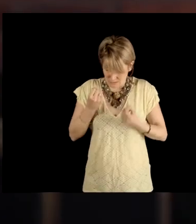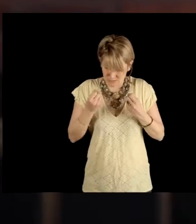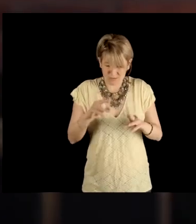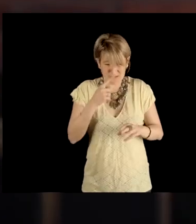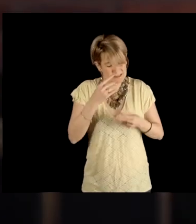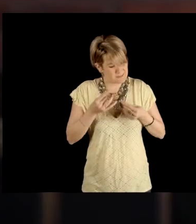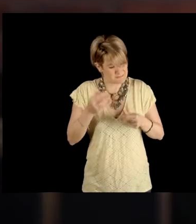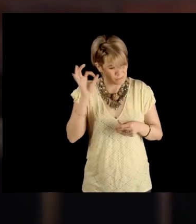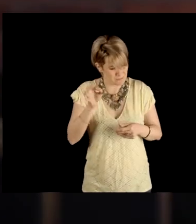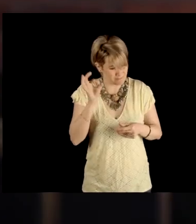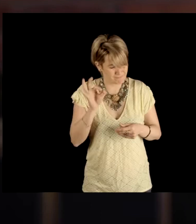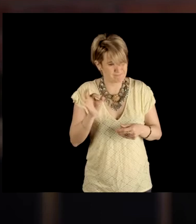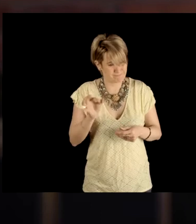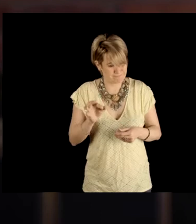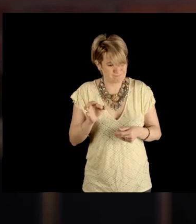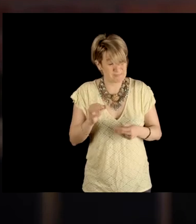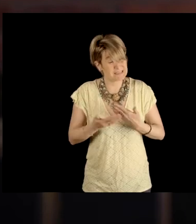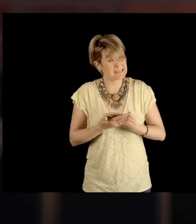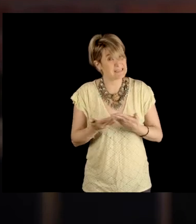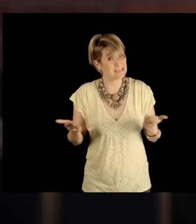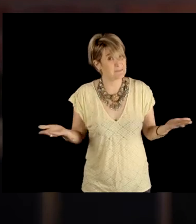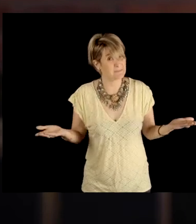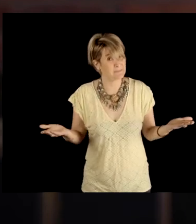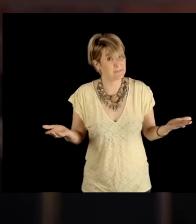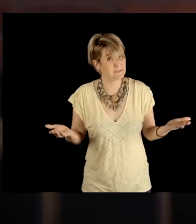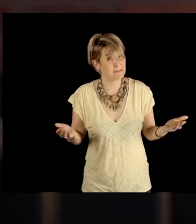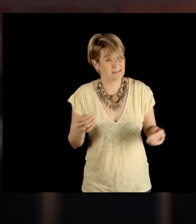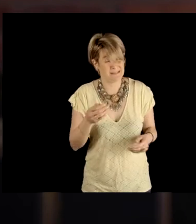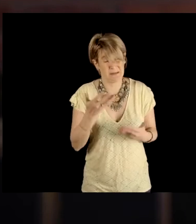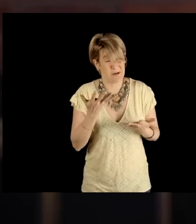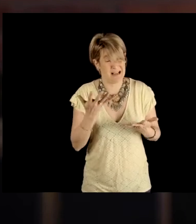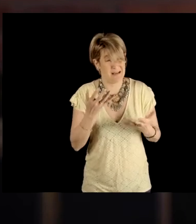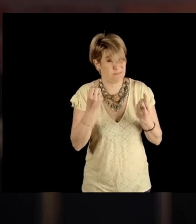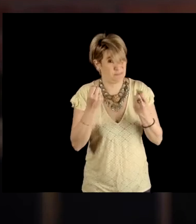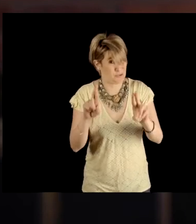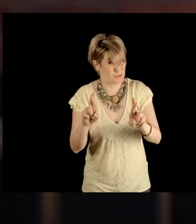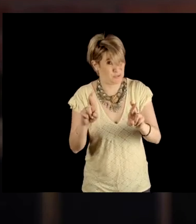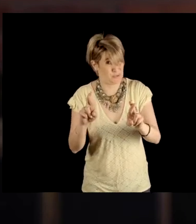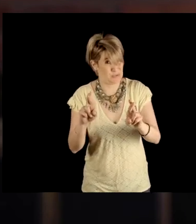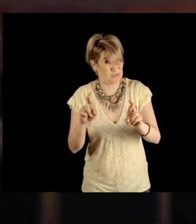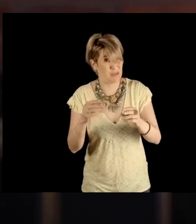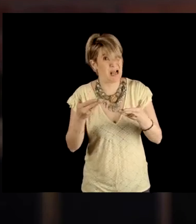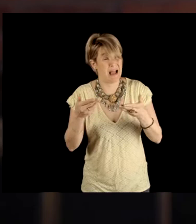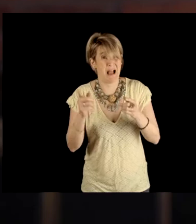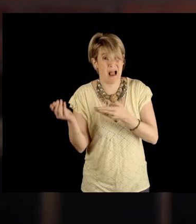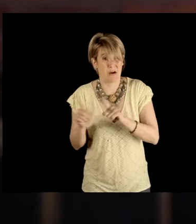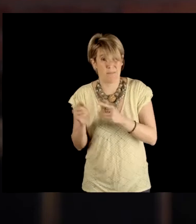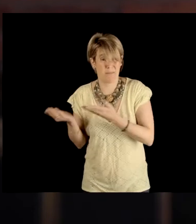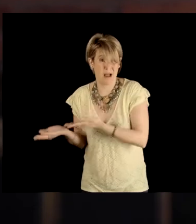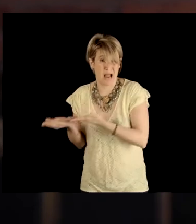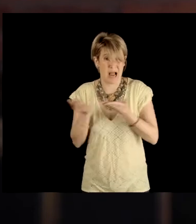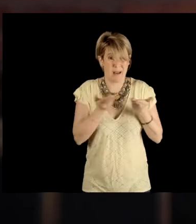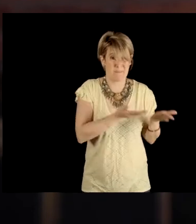This is again a matter of experience, and I would like you to feel what a difference it can make to